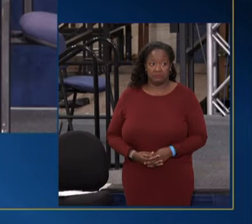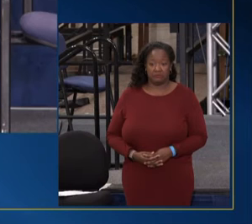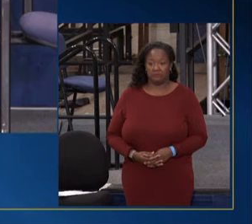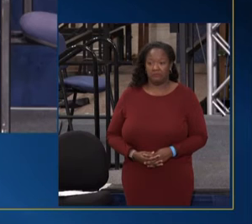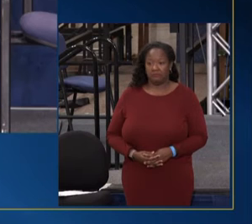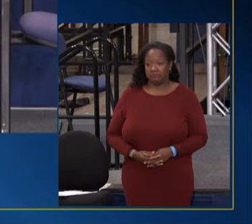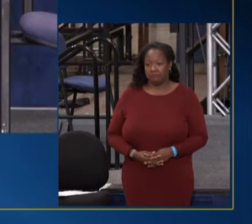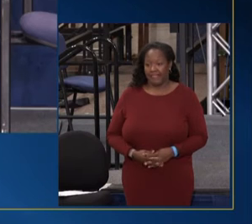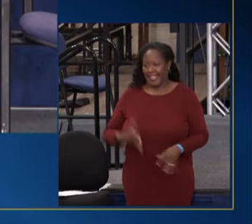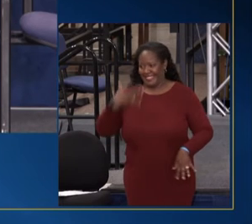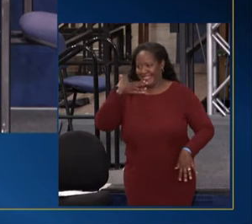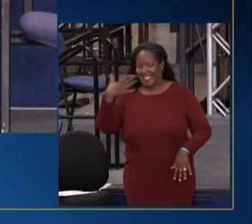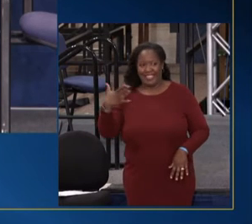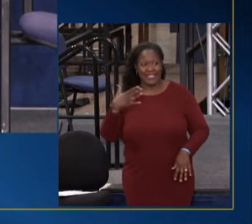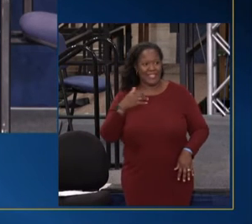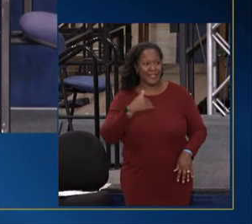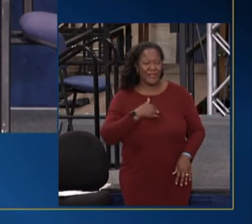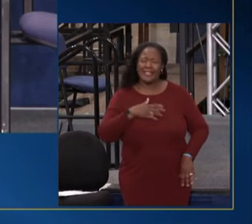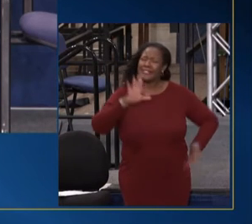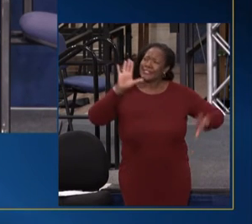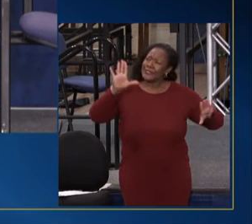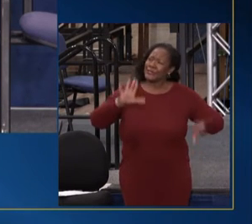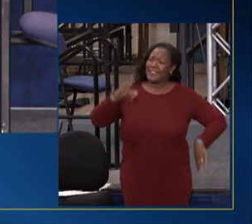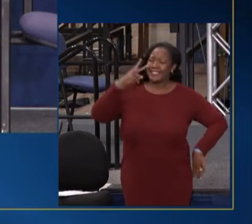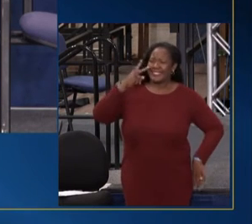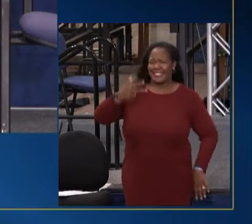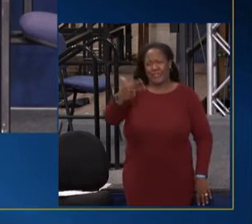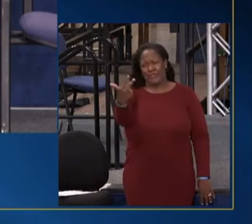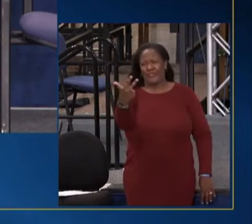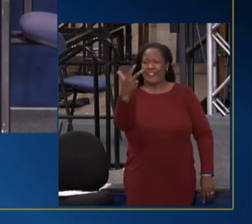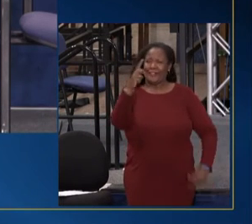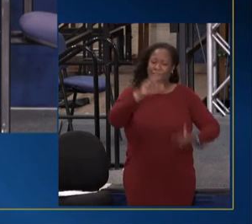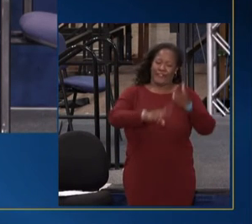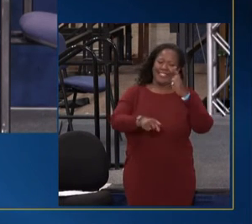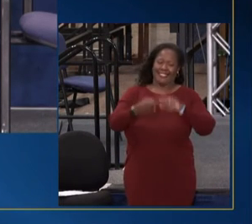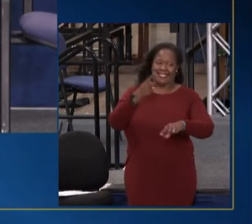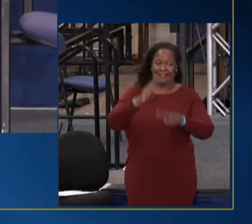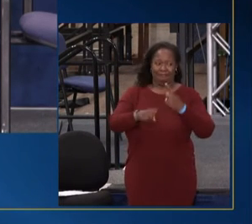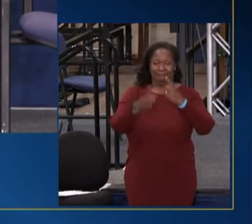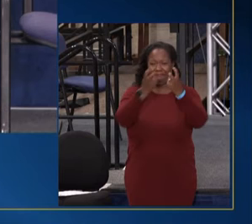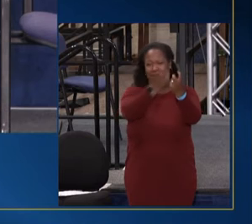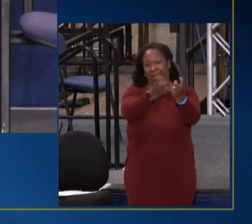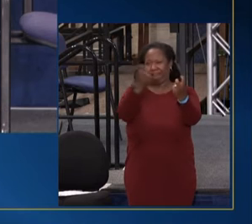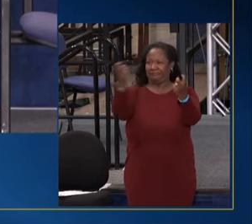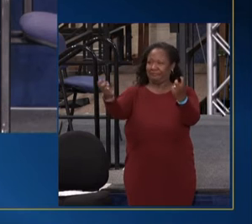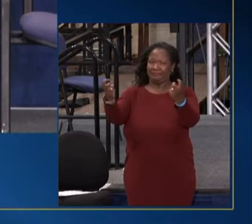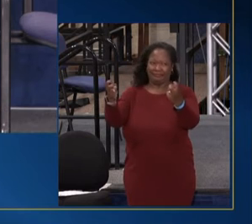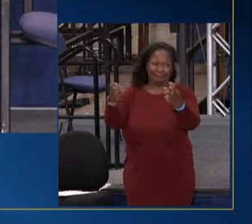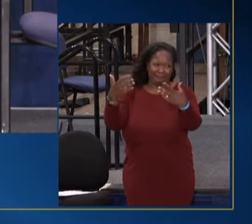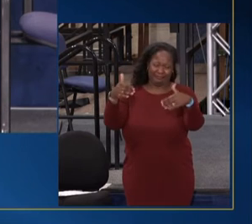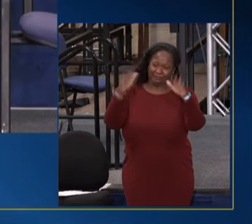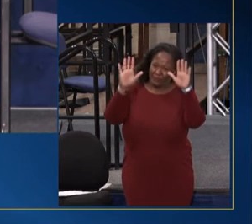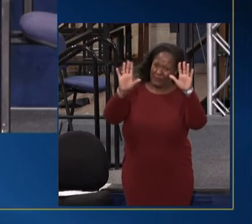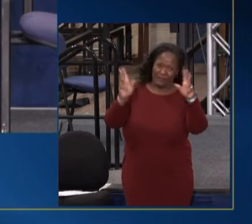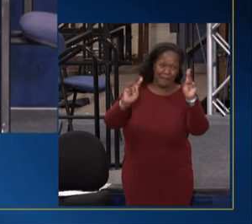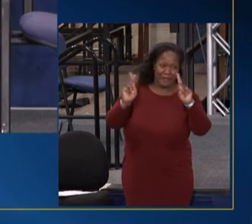Thank you. Great seeing three friends up there. Hey, guys and ladies and people.